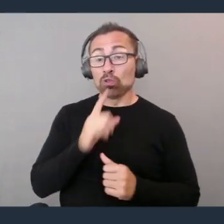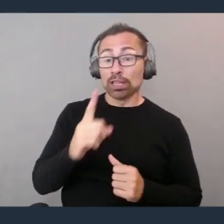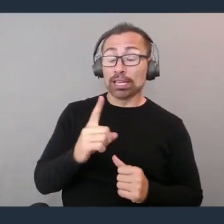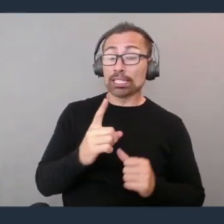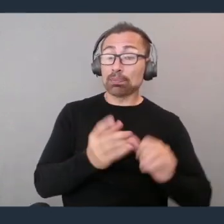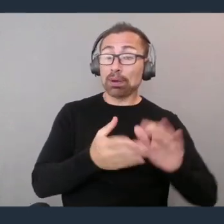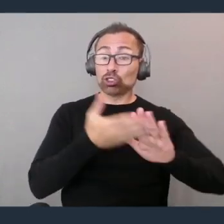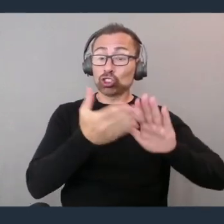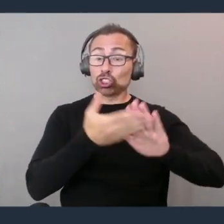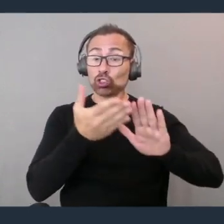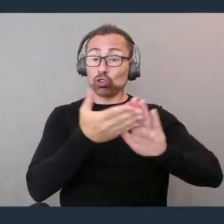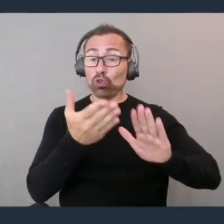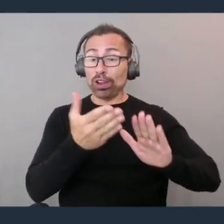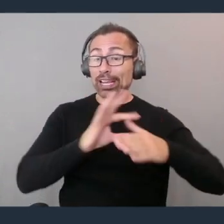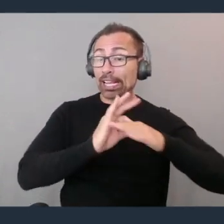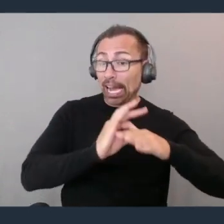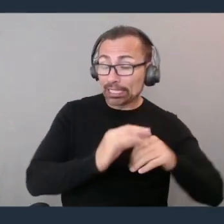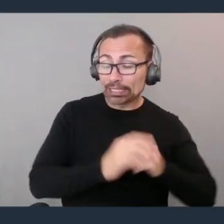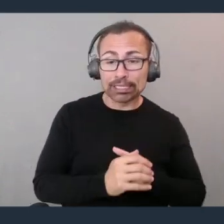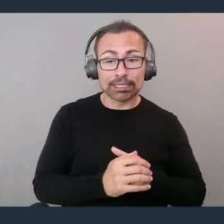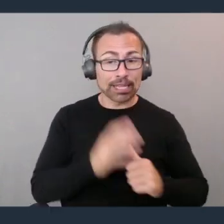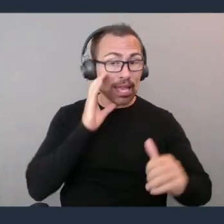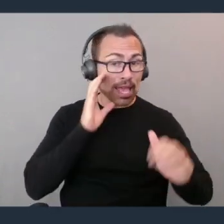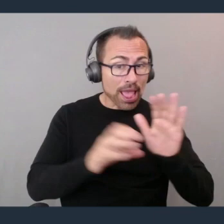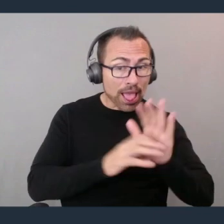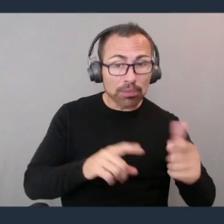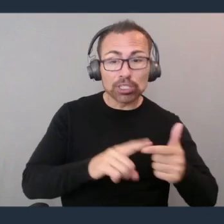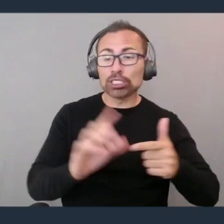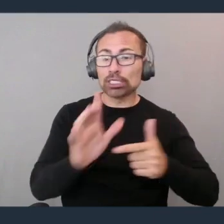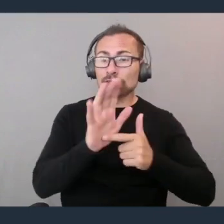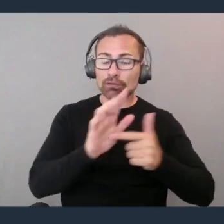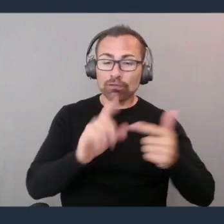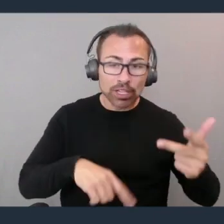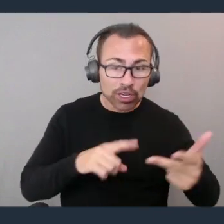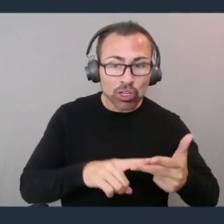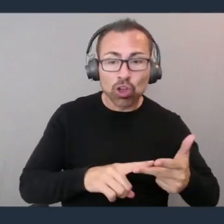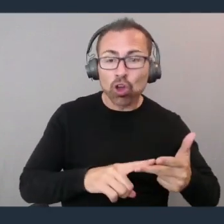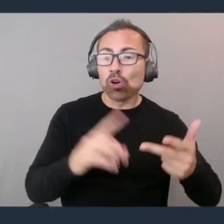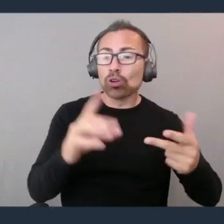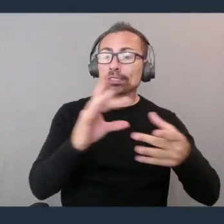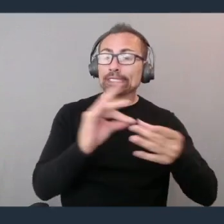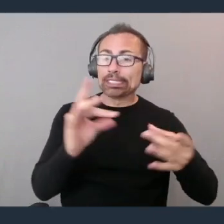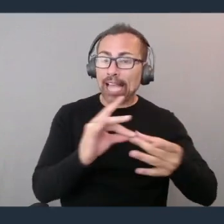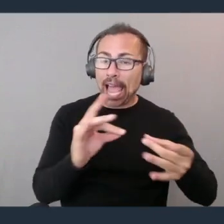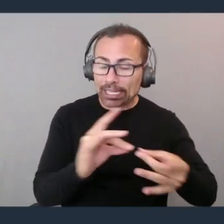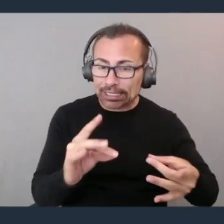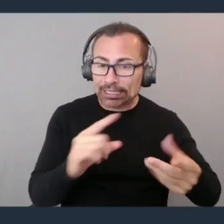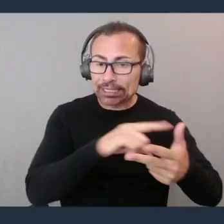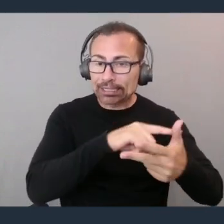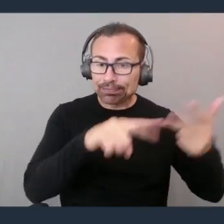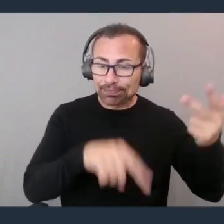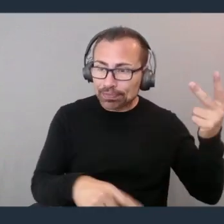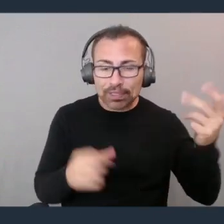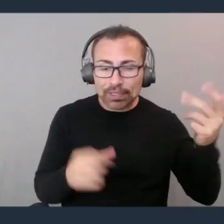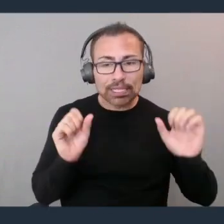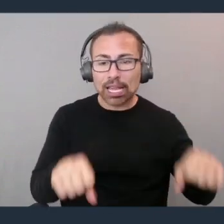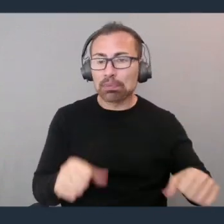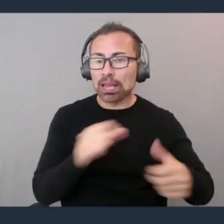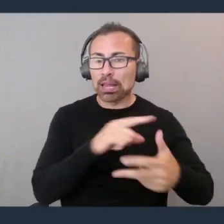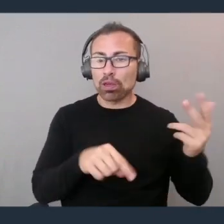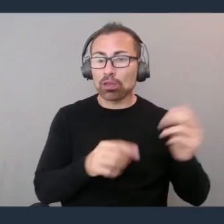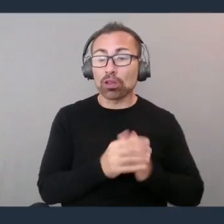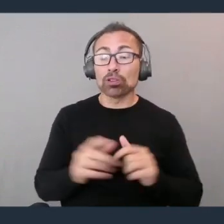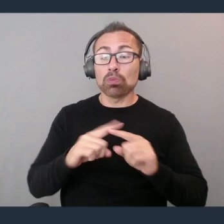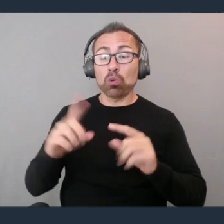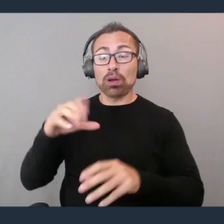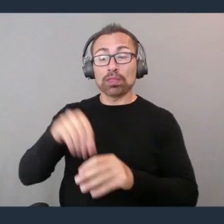could be generating images, generating video, generating text. And, within that, large language models is just